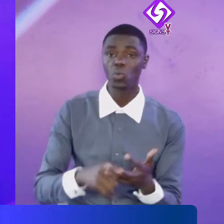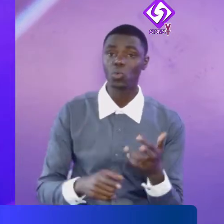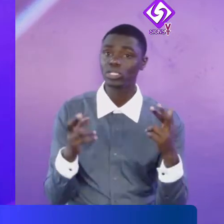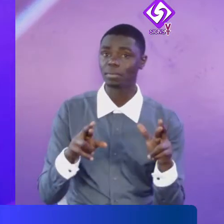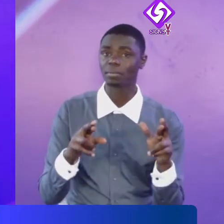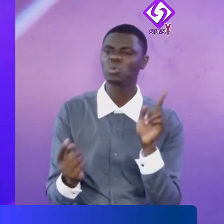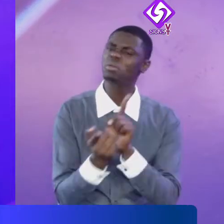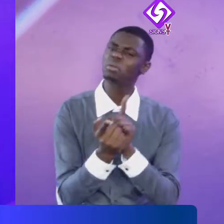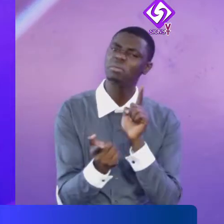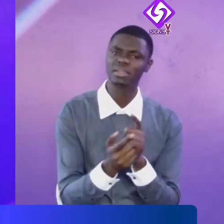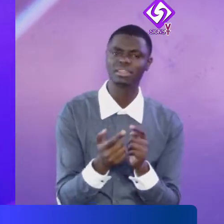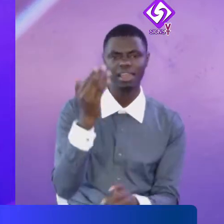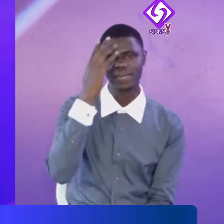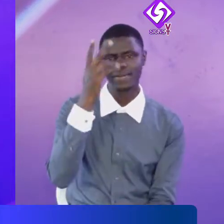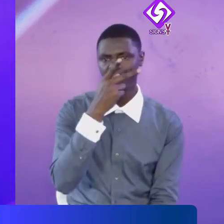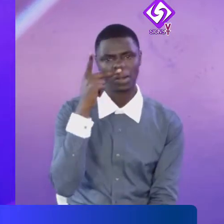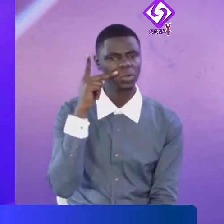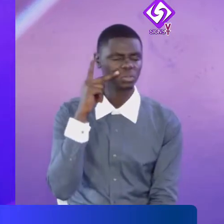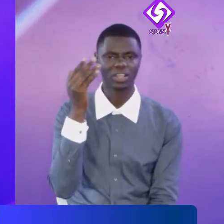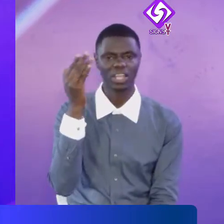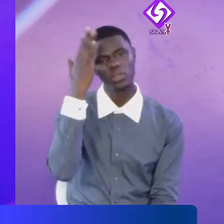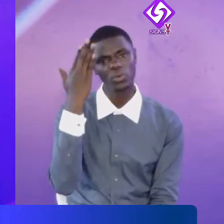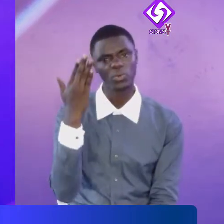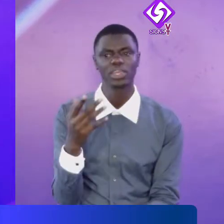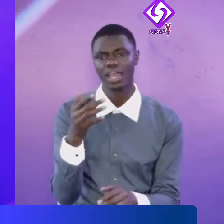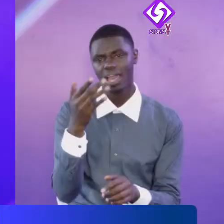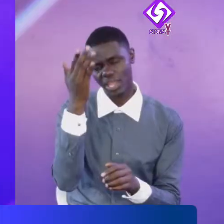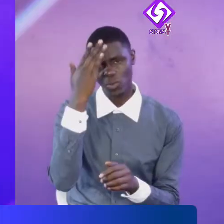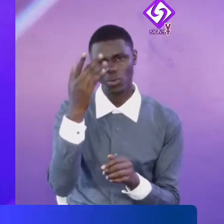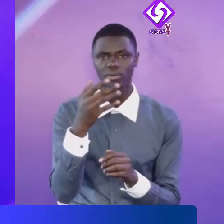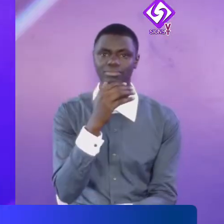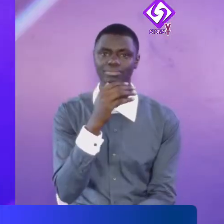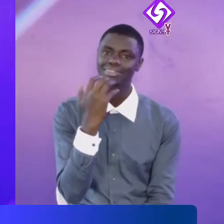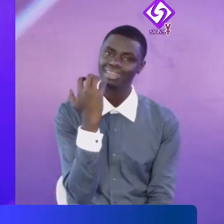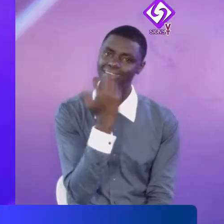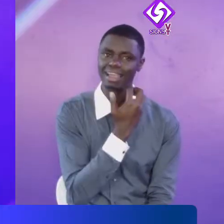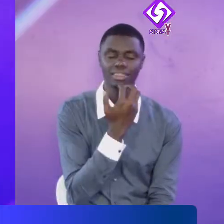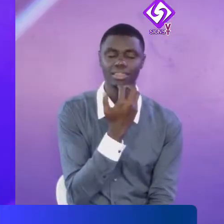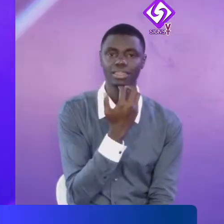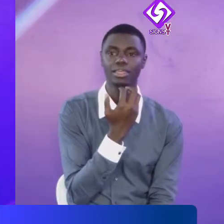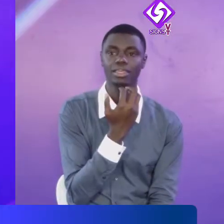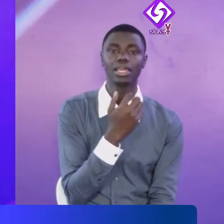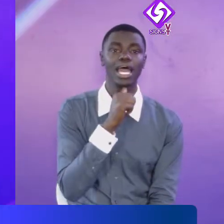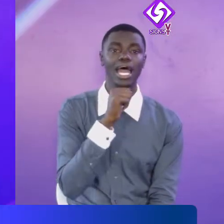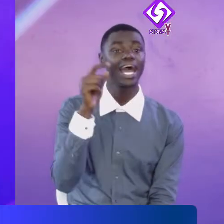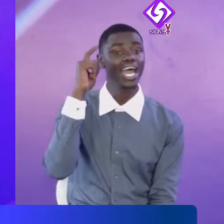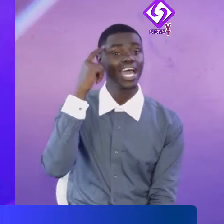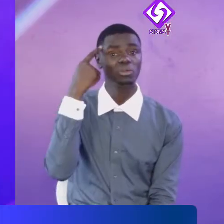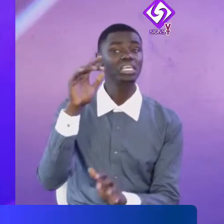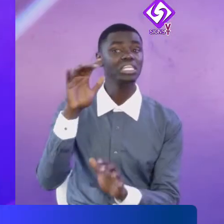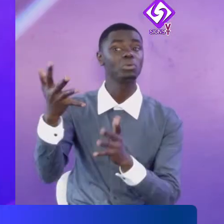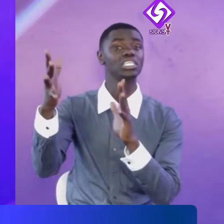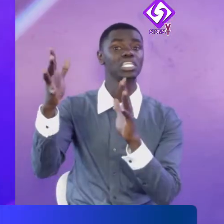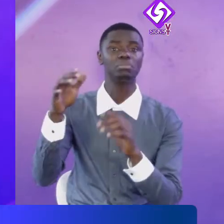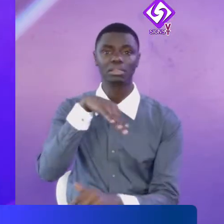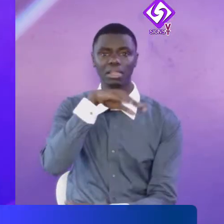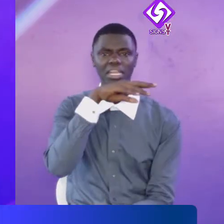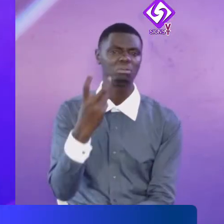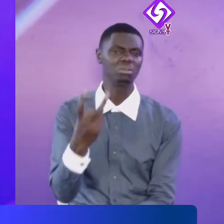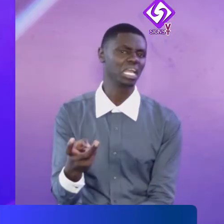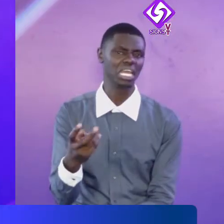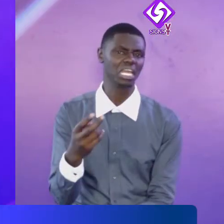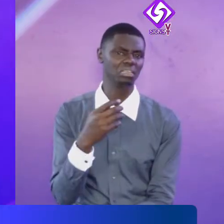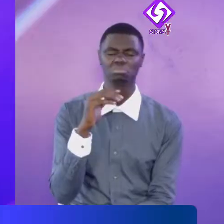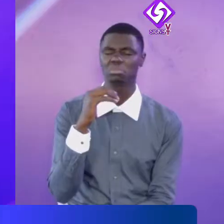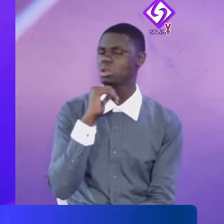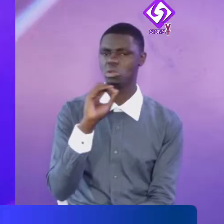meet. I know Kalonzo Musyoka. Yeah. I know Rigathi Gachagua. I don't think they'll be celebrating Raila Odinga's death. I can